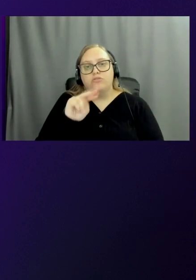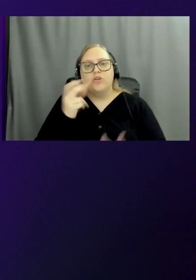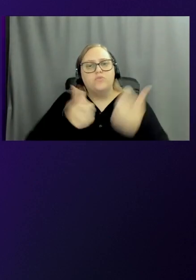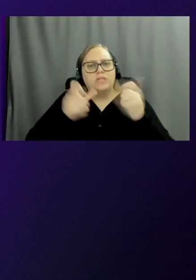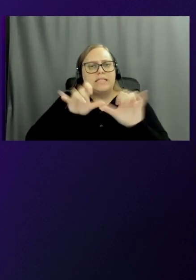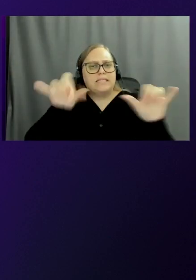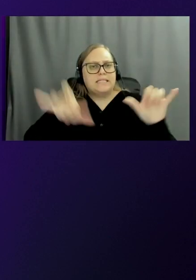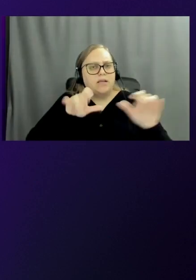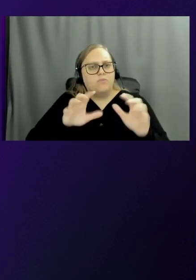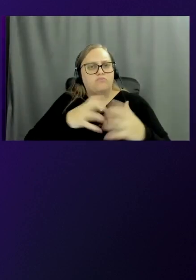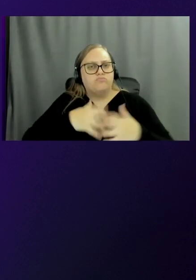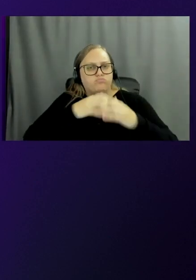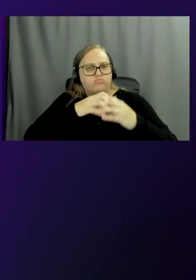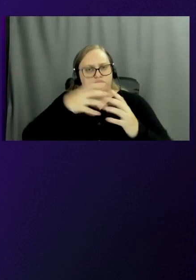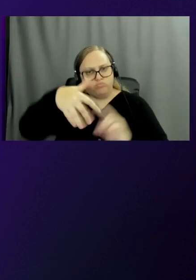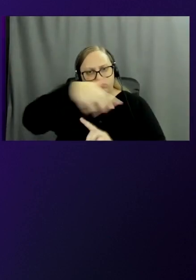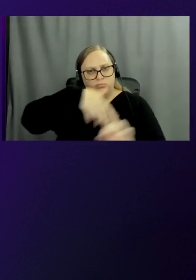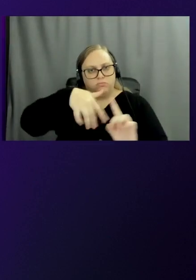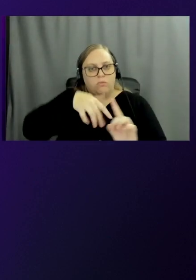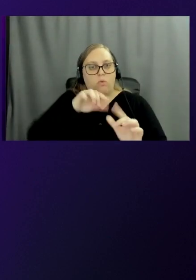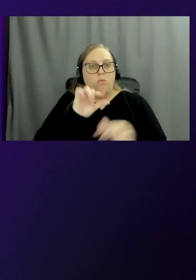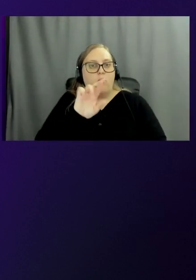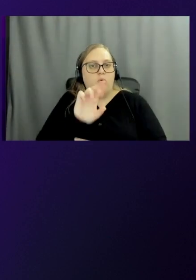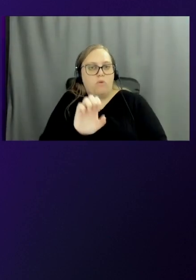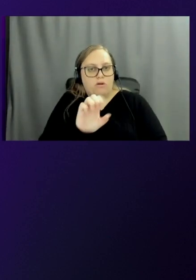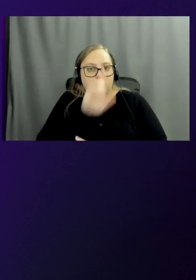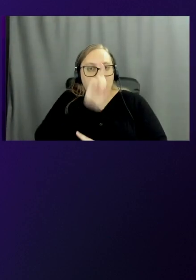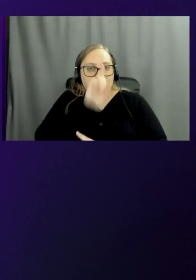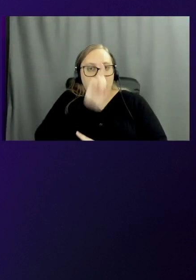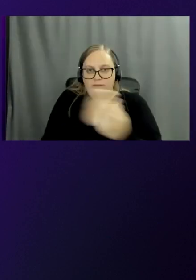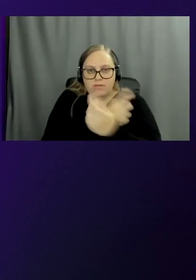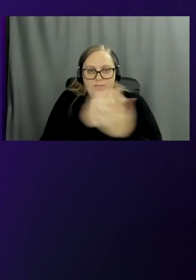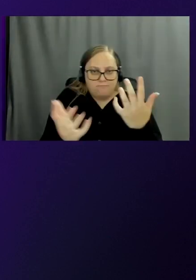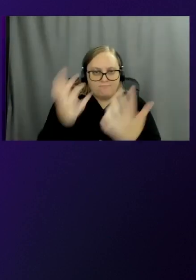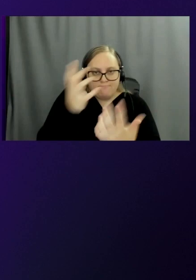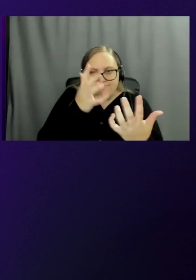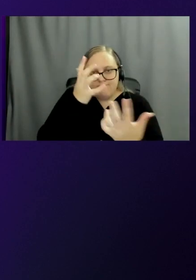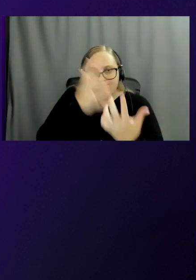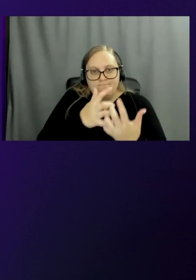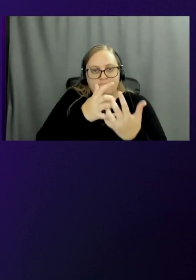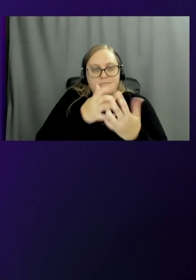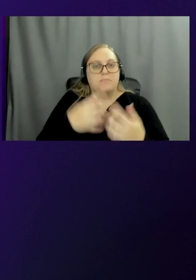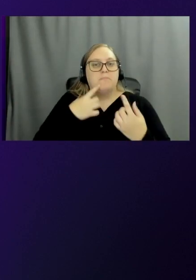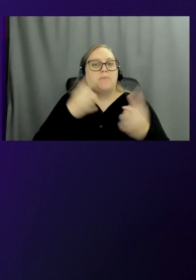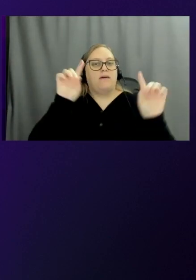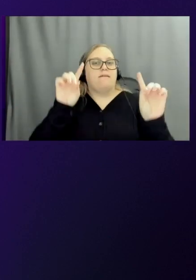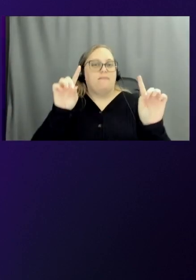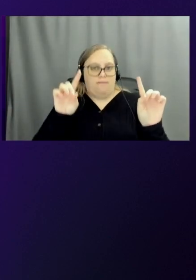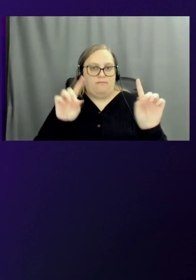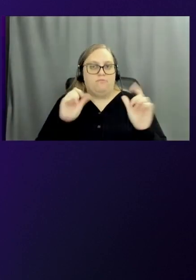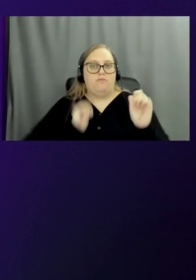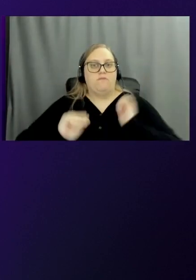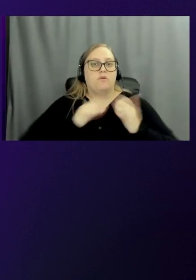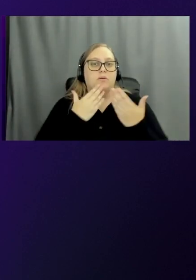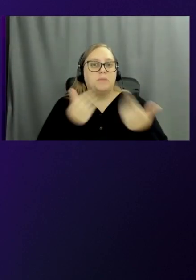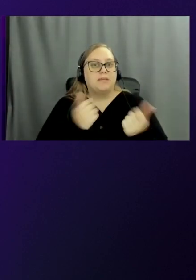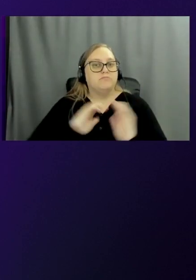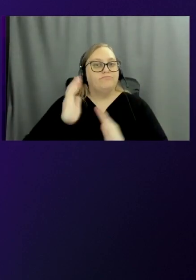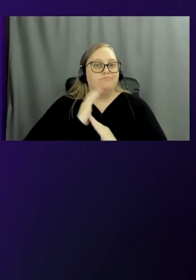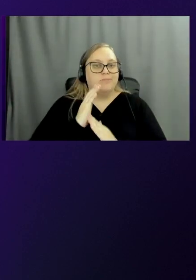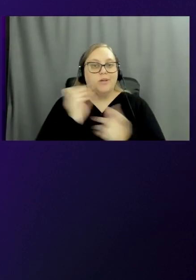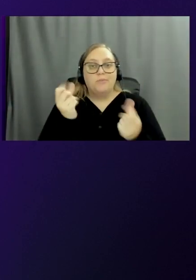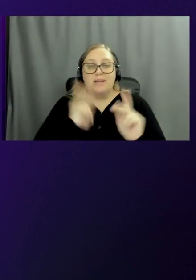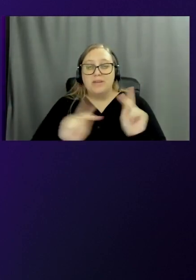that core to make sure it performs all the way to its potential. While, for example, many people in the industry have been focused on simultaneous